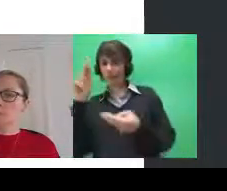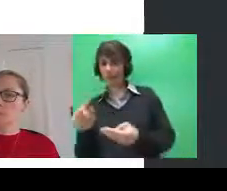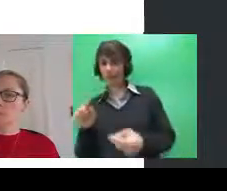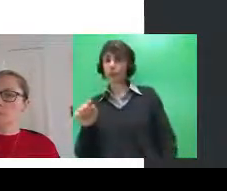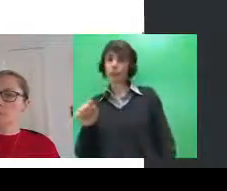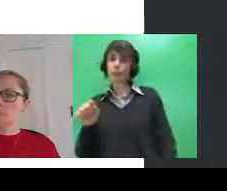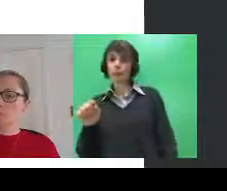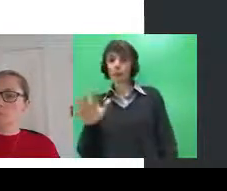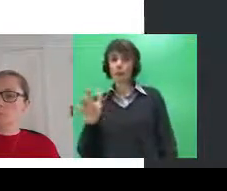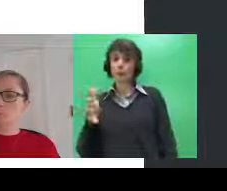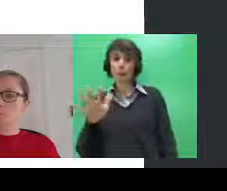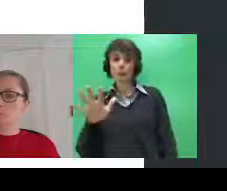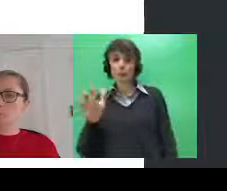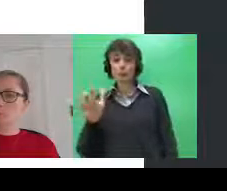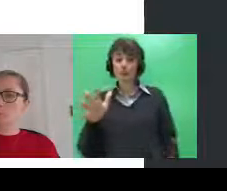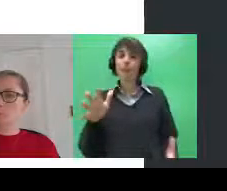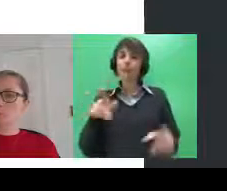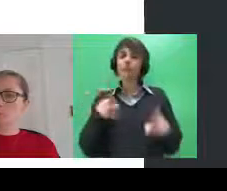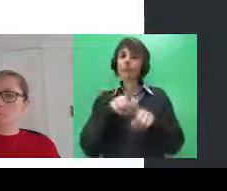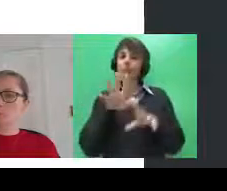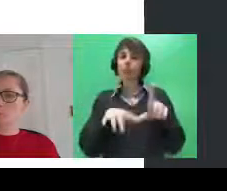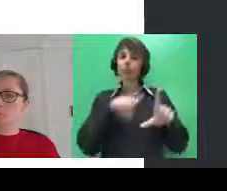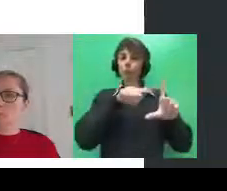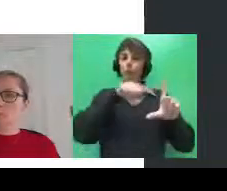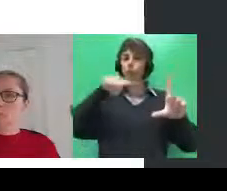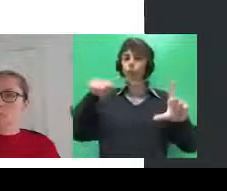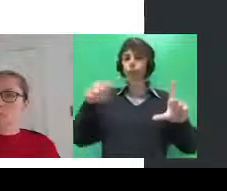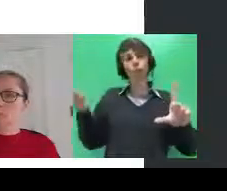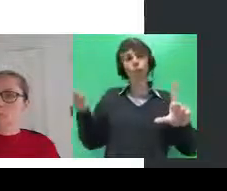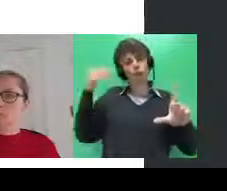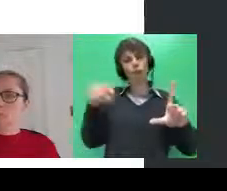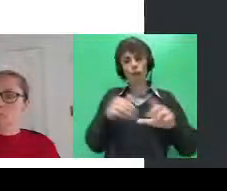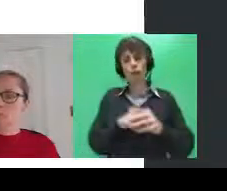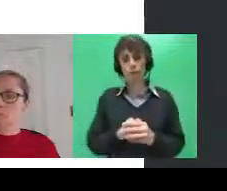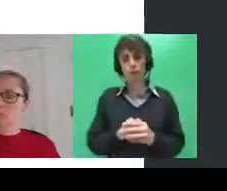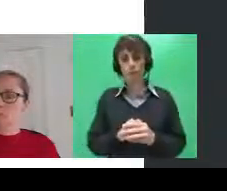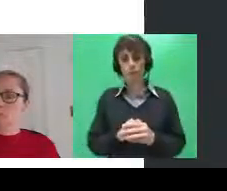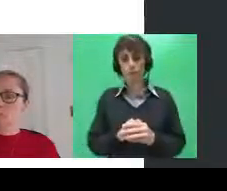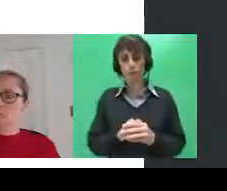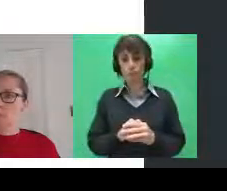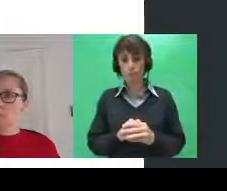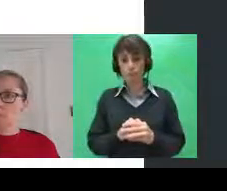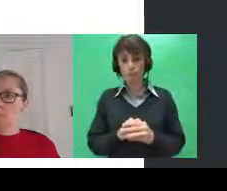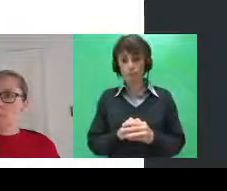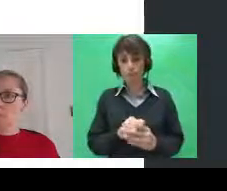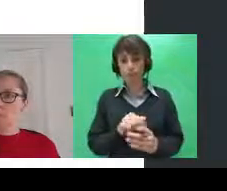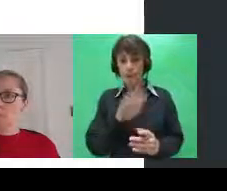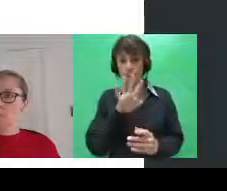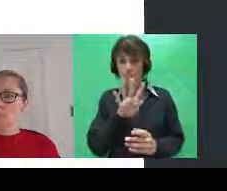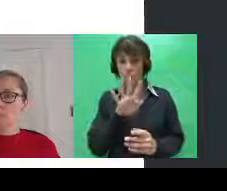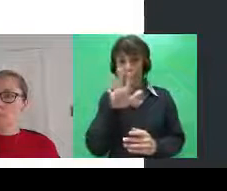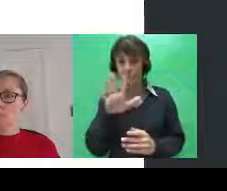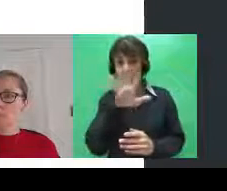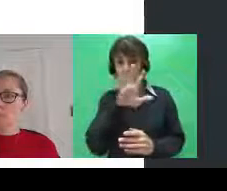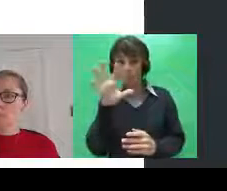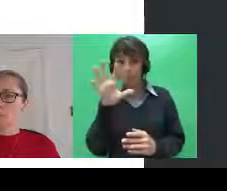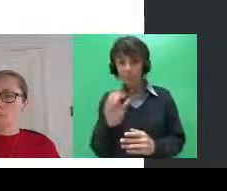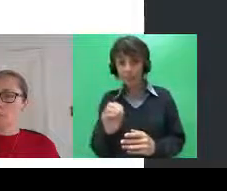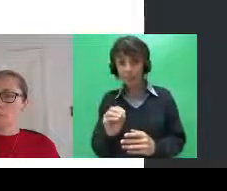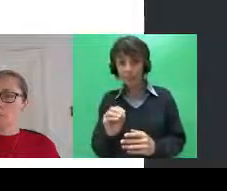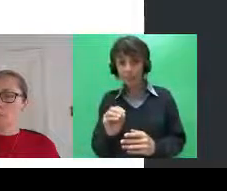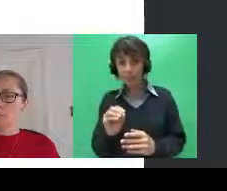And I guess that echoes some of the graphs we saw earlier on. And I think in the red box there, as it shows, 45% of this audience say that they worry